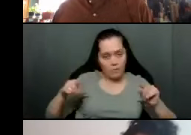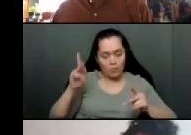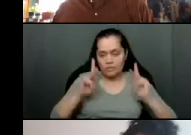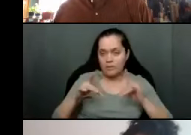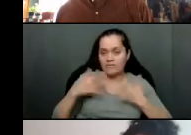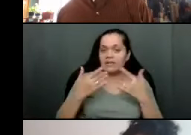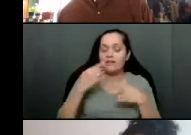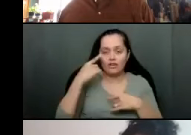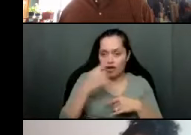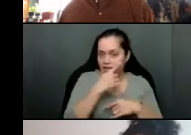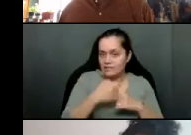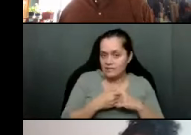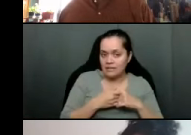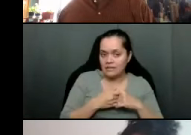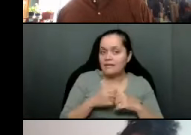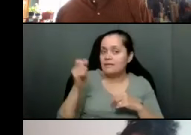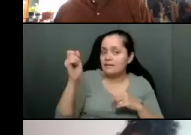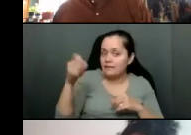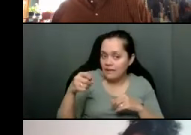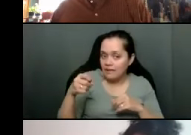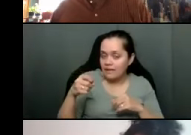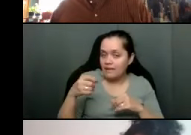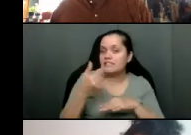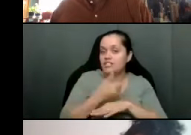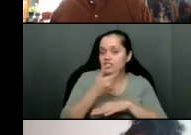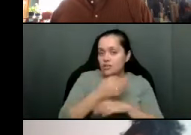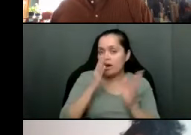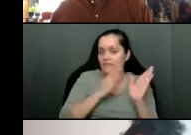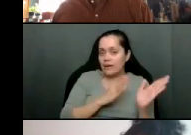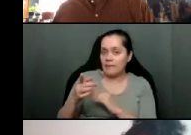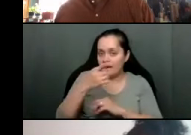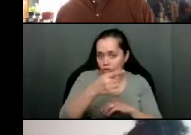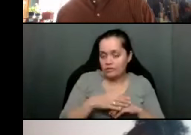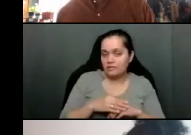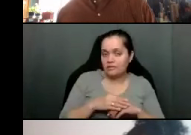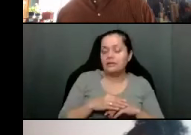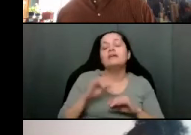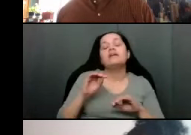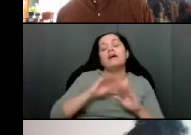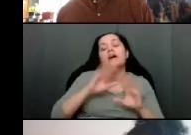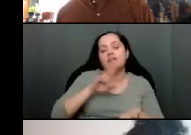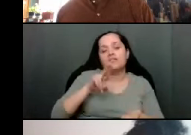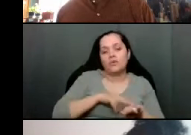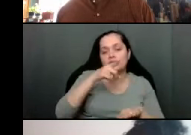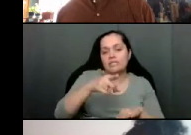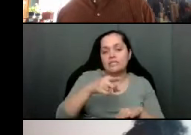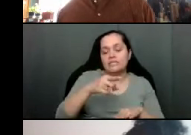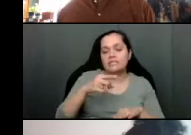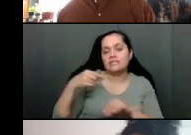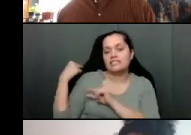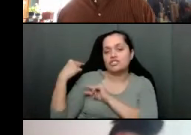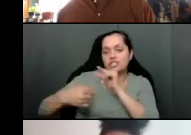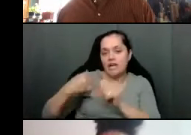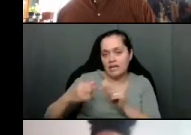light colored eyes. Yeah, there's a geographic pattern. Now, of course, this is a genetic